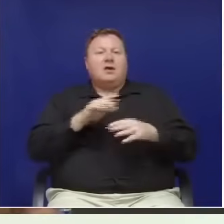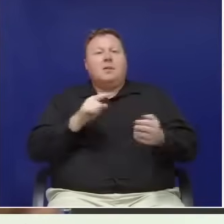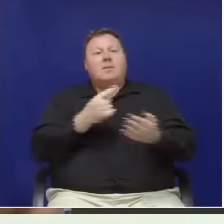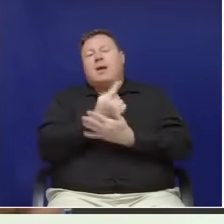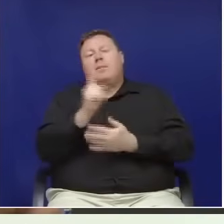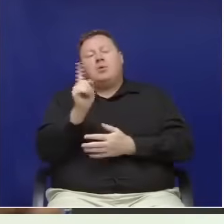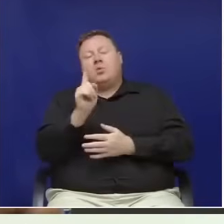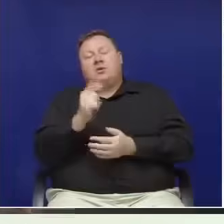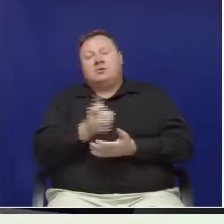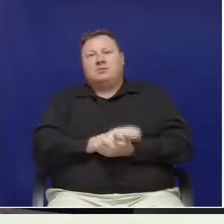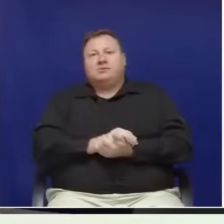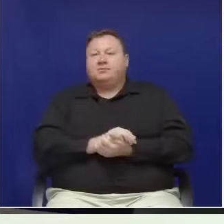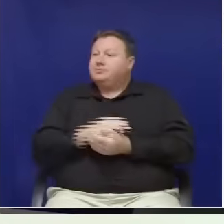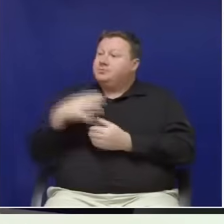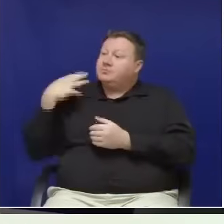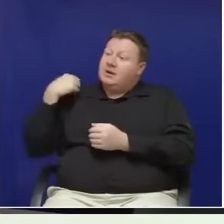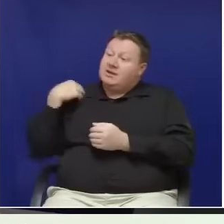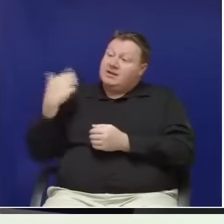Honorable Minister.